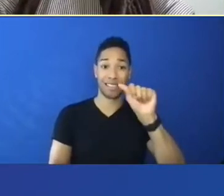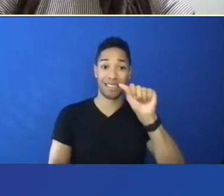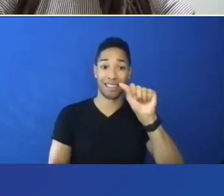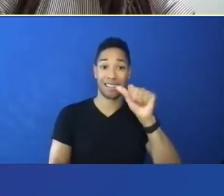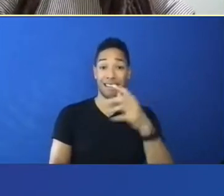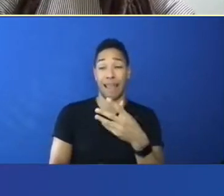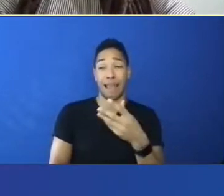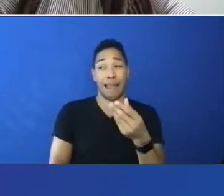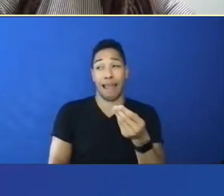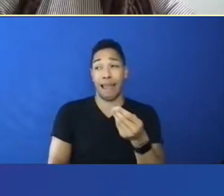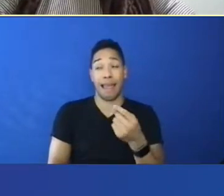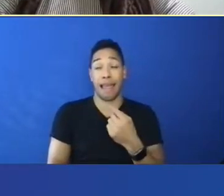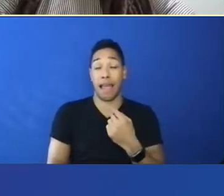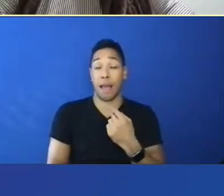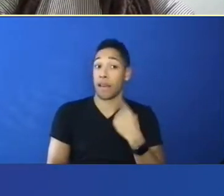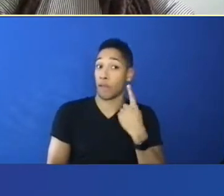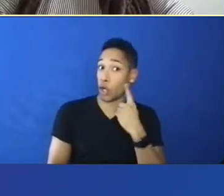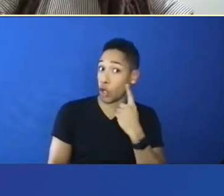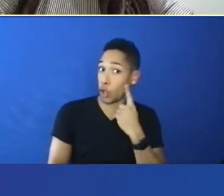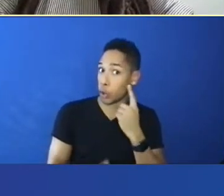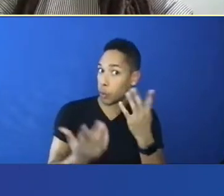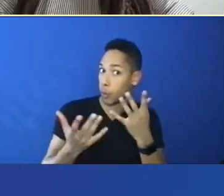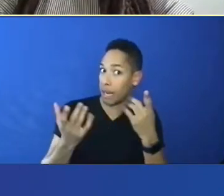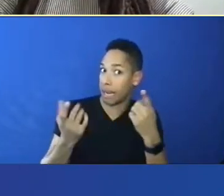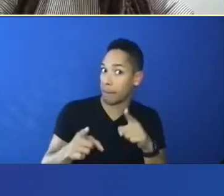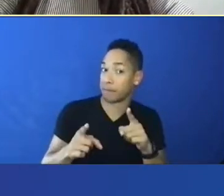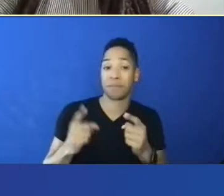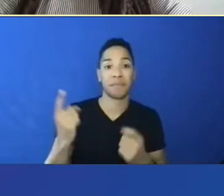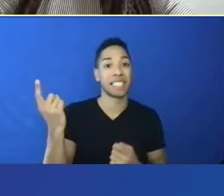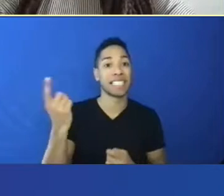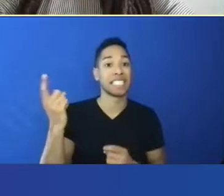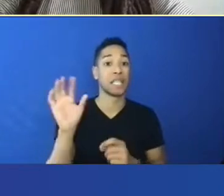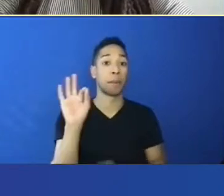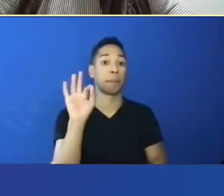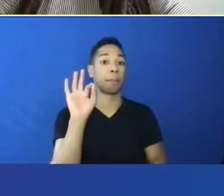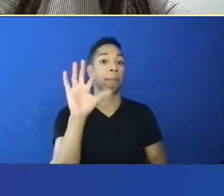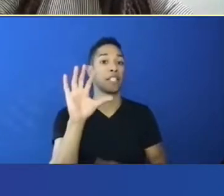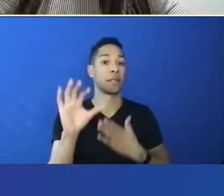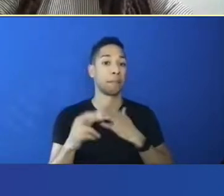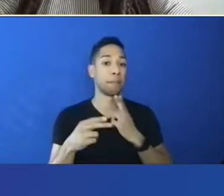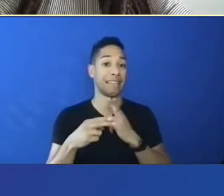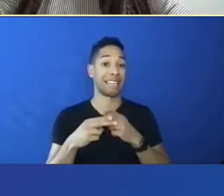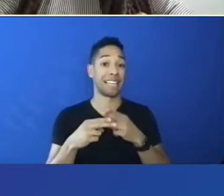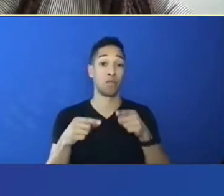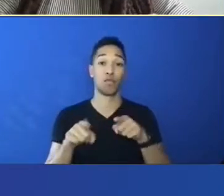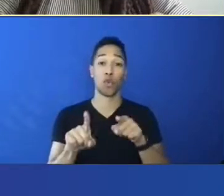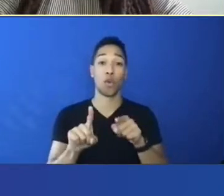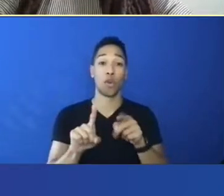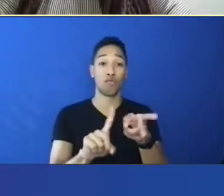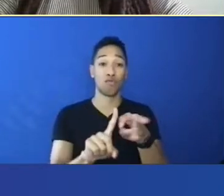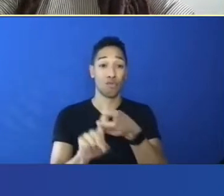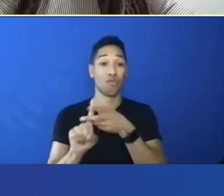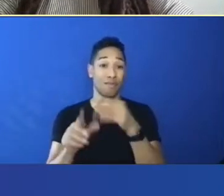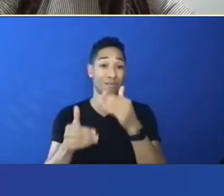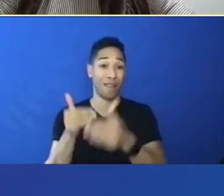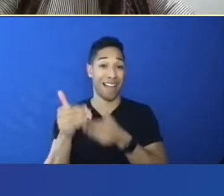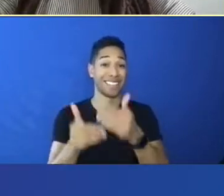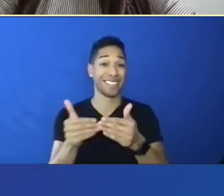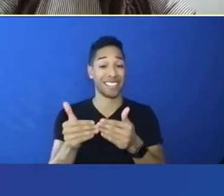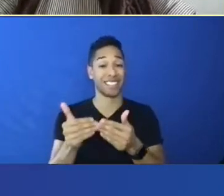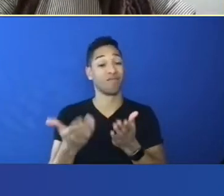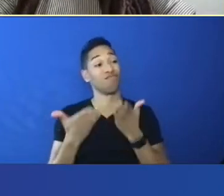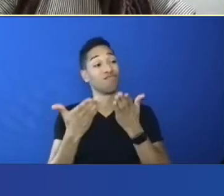And what I'm told is what happened is that my name came up kind of during the recruitment process. Someone suggested that they talk with me